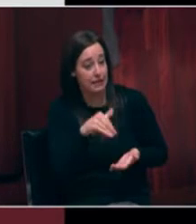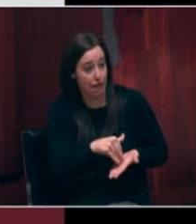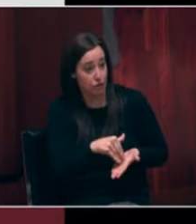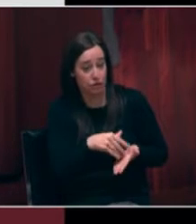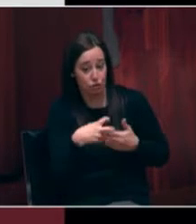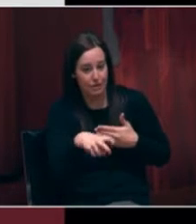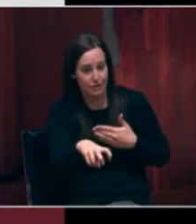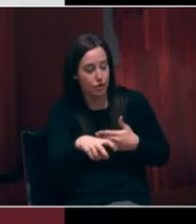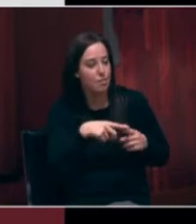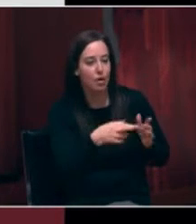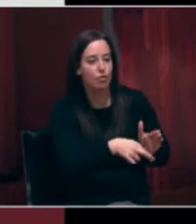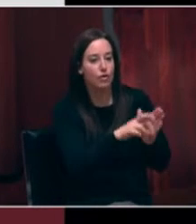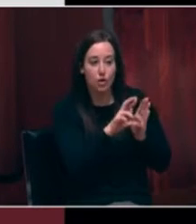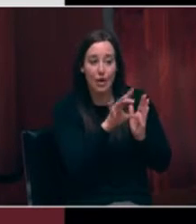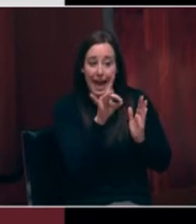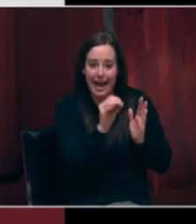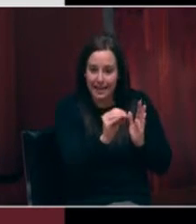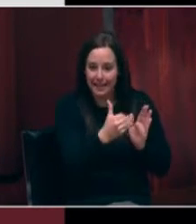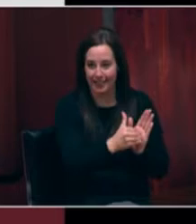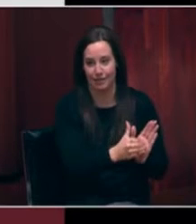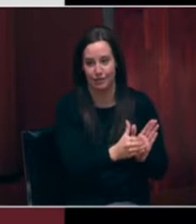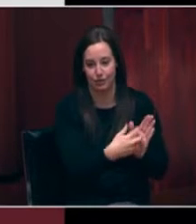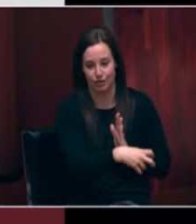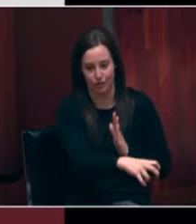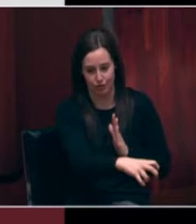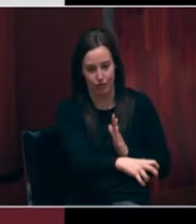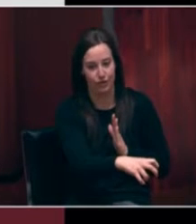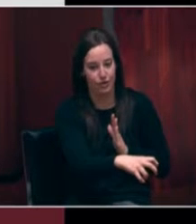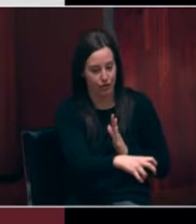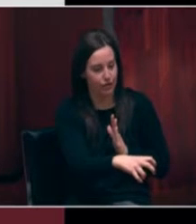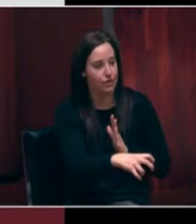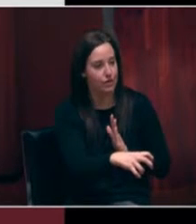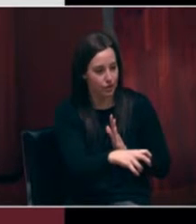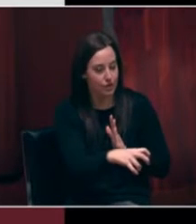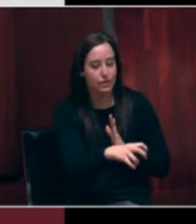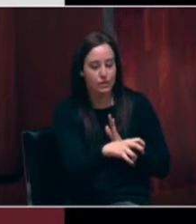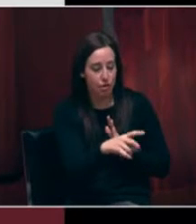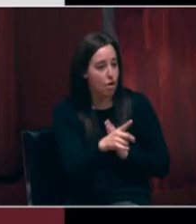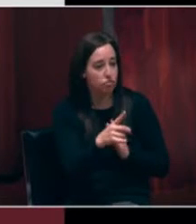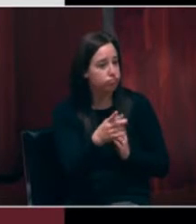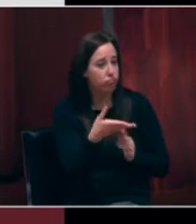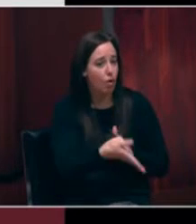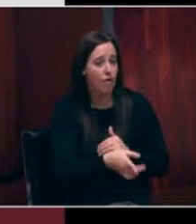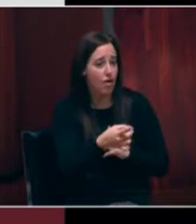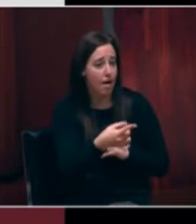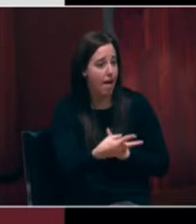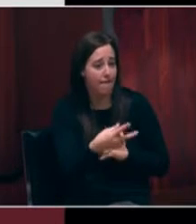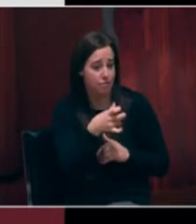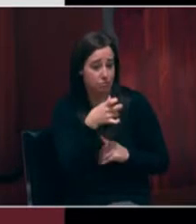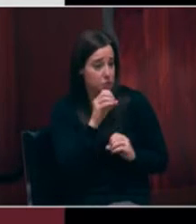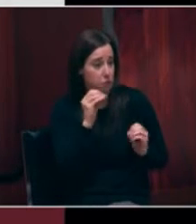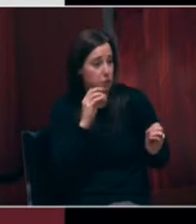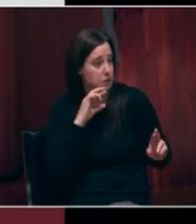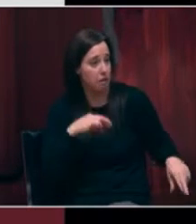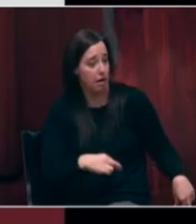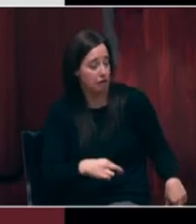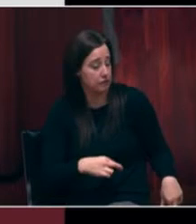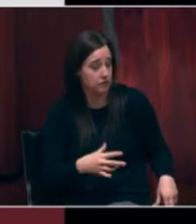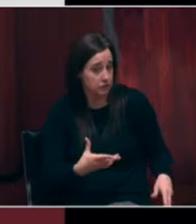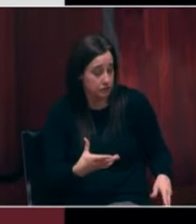reviewed 80,000 transfers. So that means over half of them we didn't get a response so far on. Now, some of these responses will come